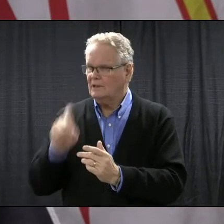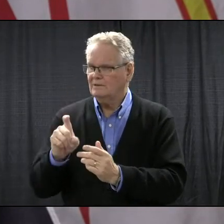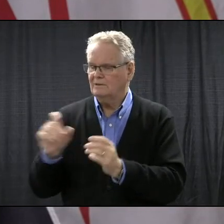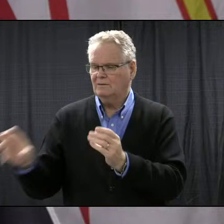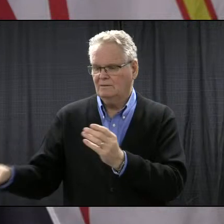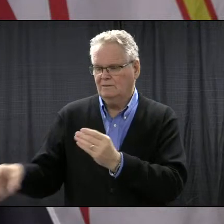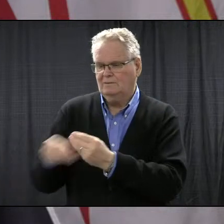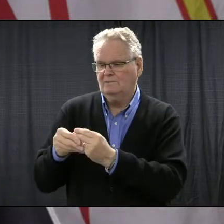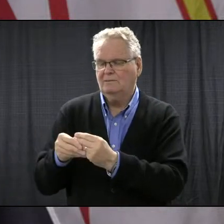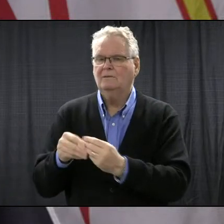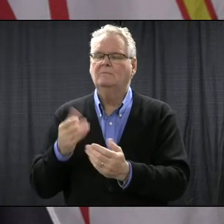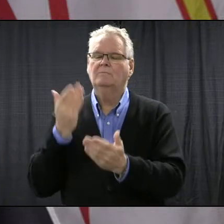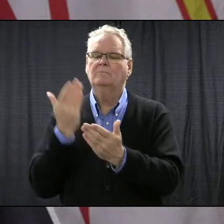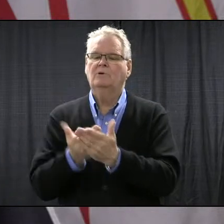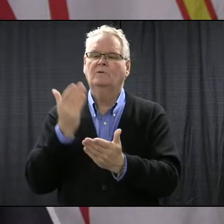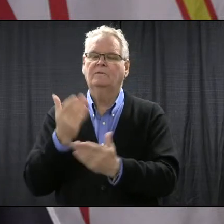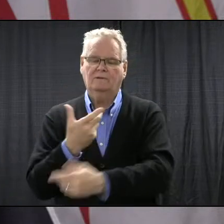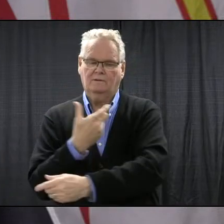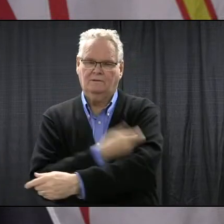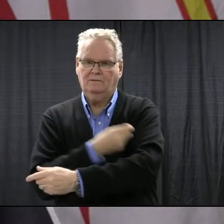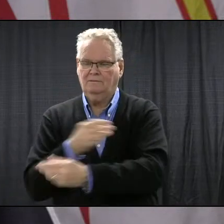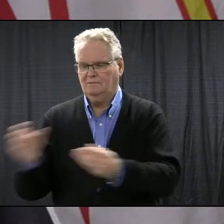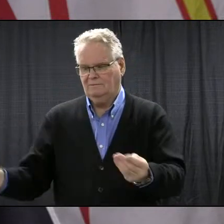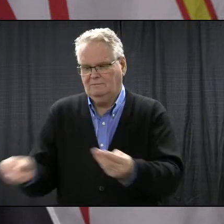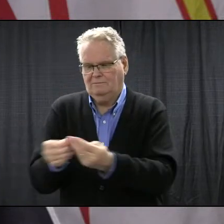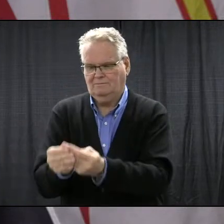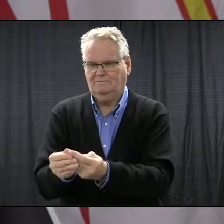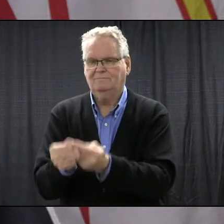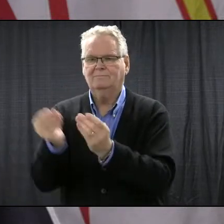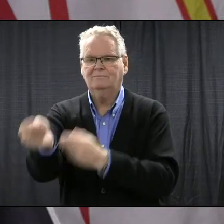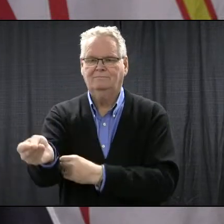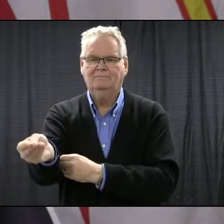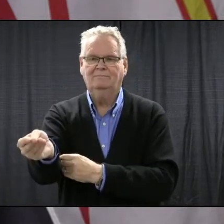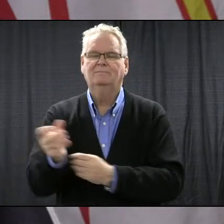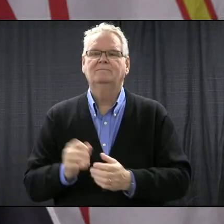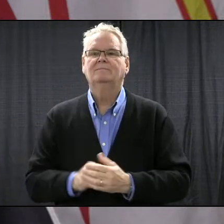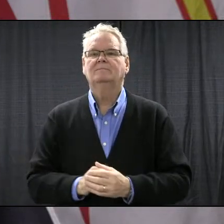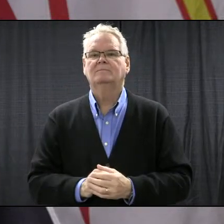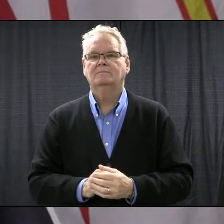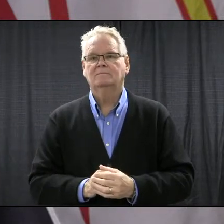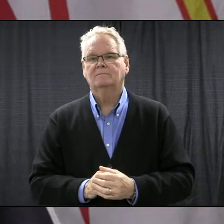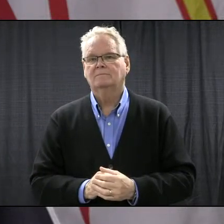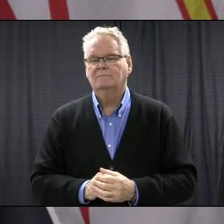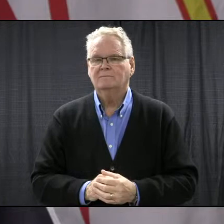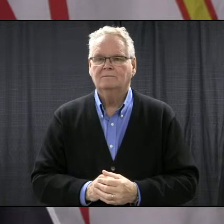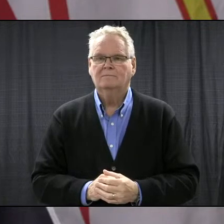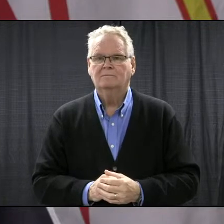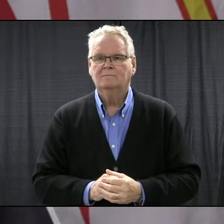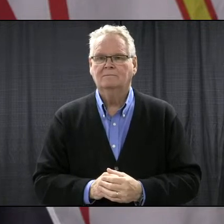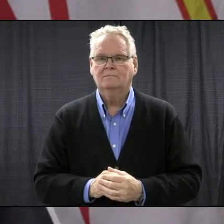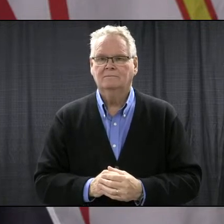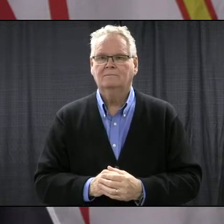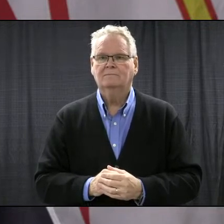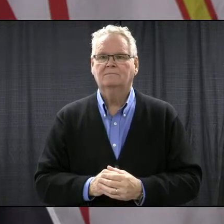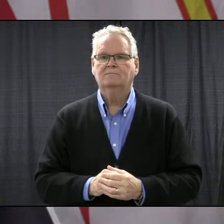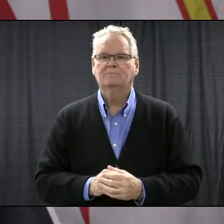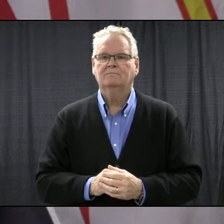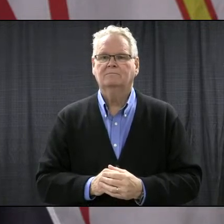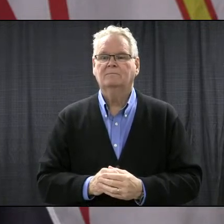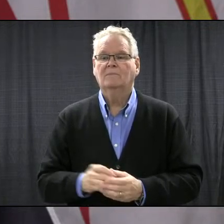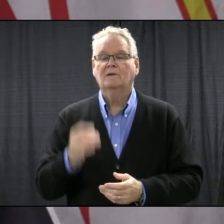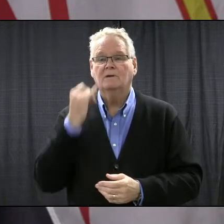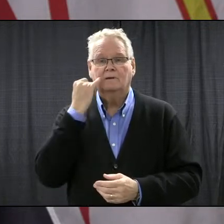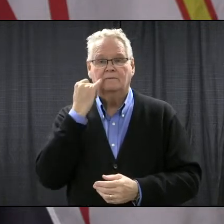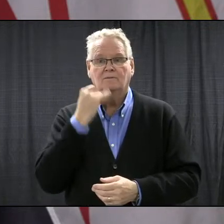and partially vaccinated individuals will receive instructions on how to book their test and must continue to self-isolate until they receive the negative